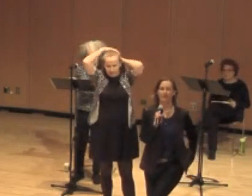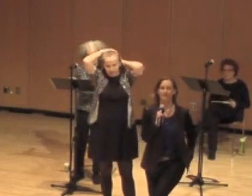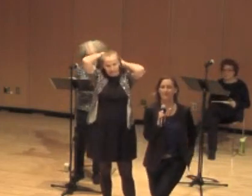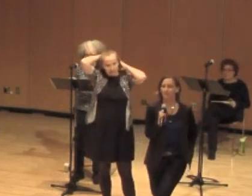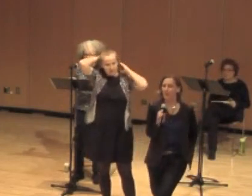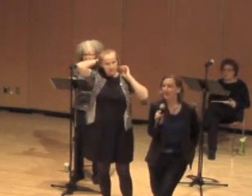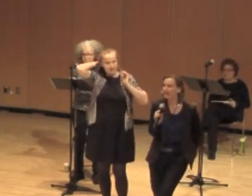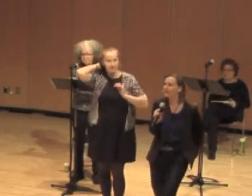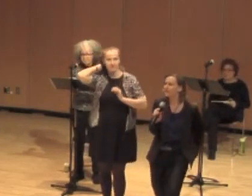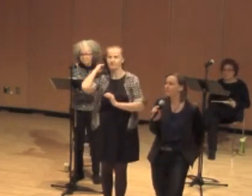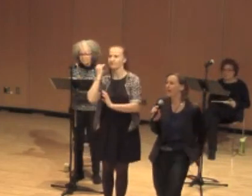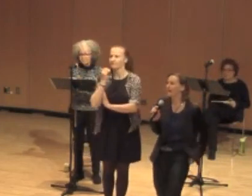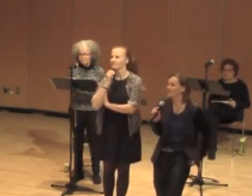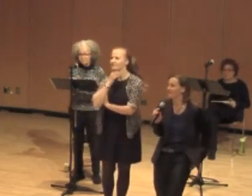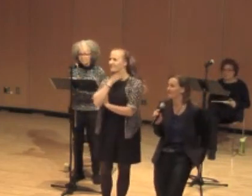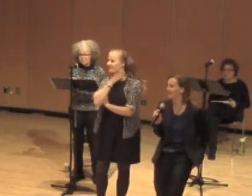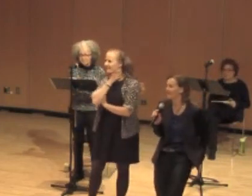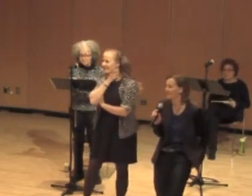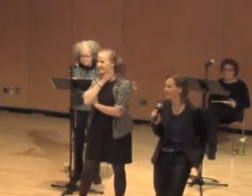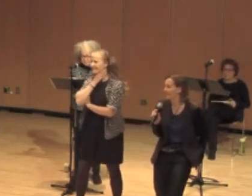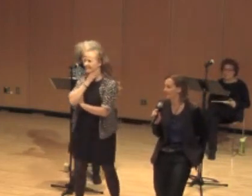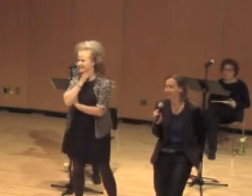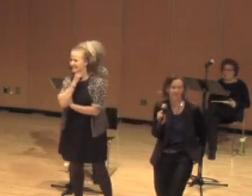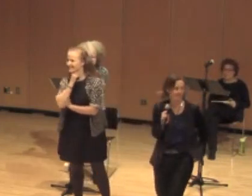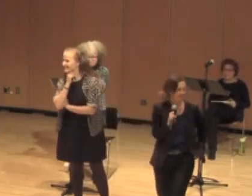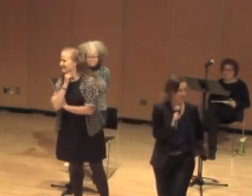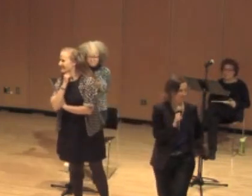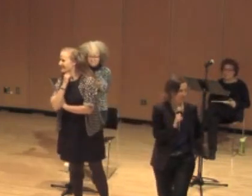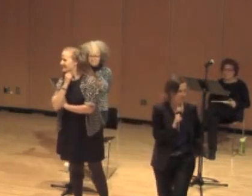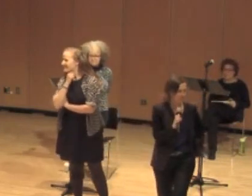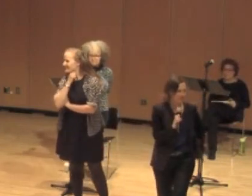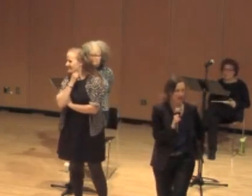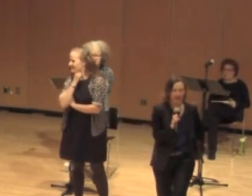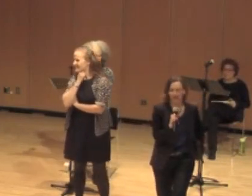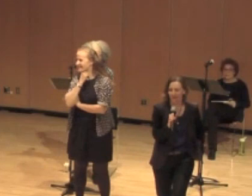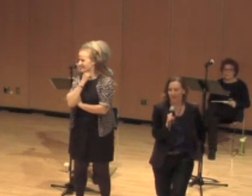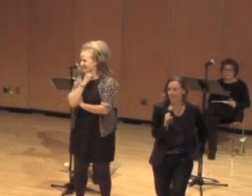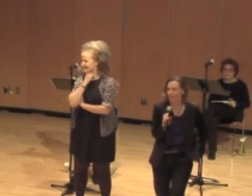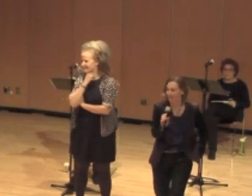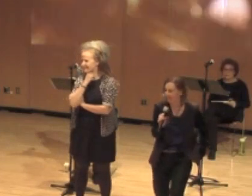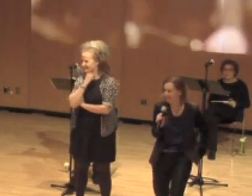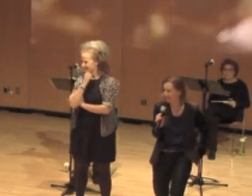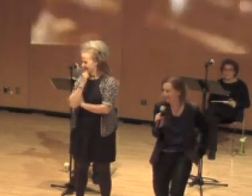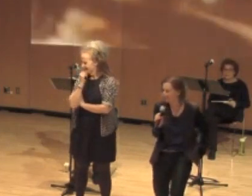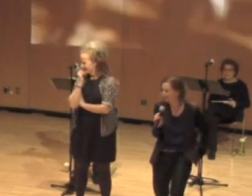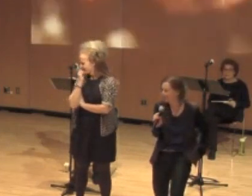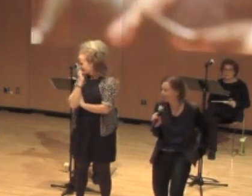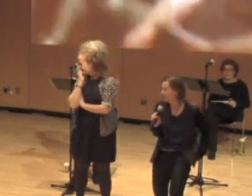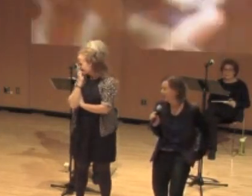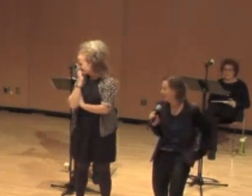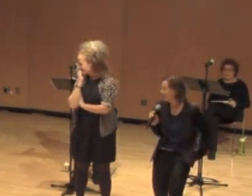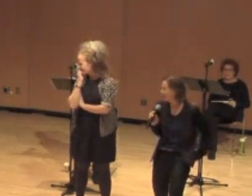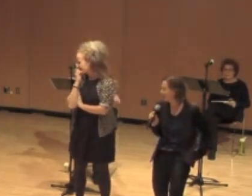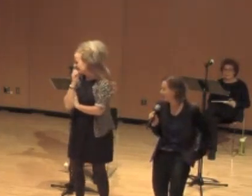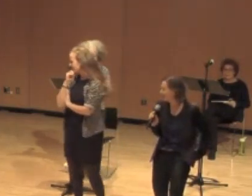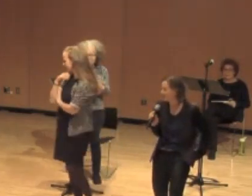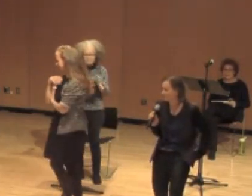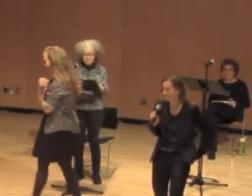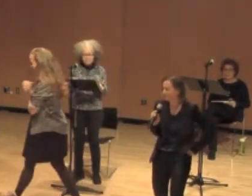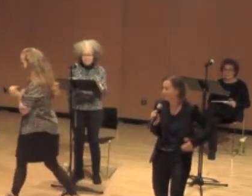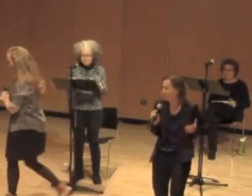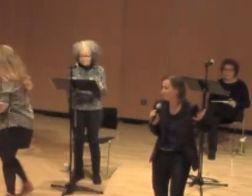in 2012 rattlestick theater playr theater produced it at um the Cherry Lane theater